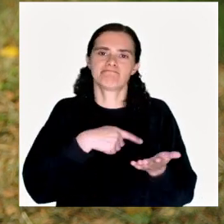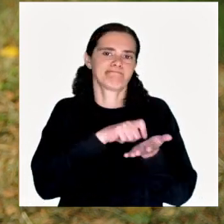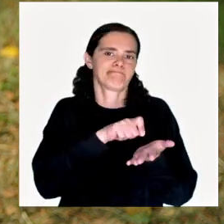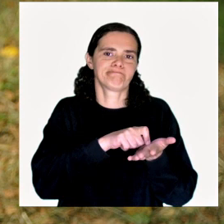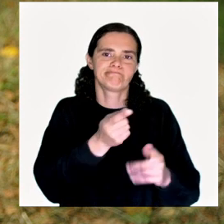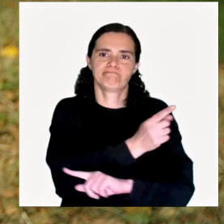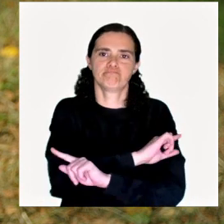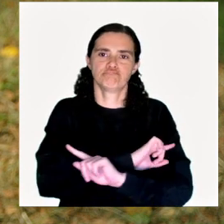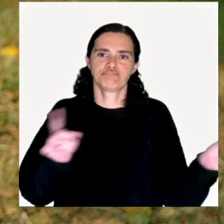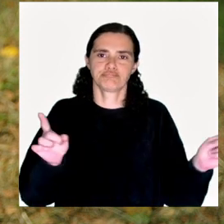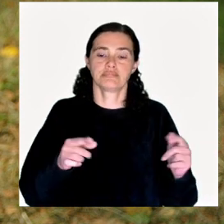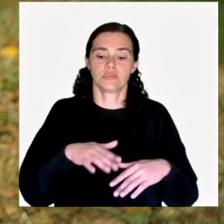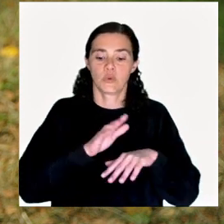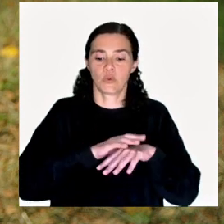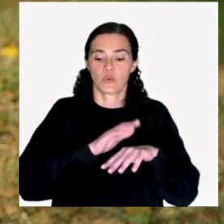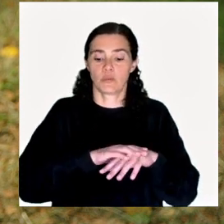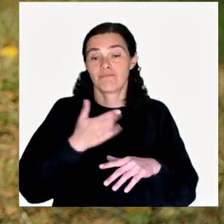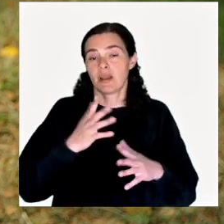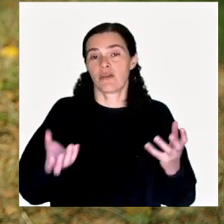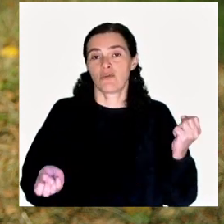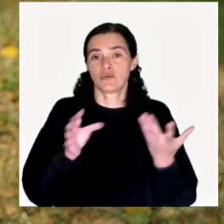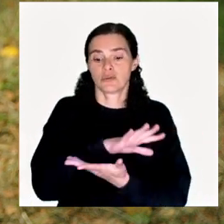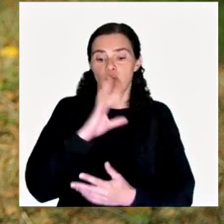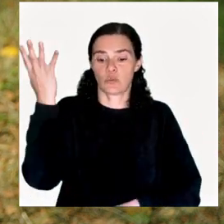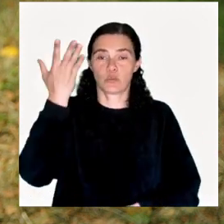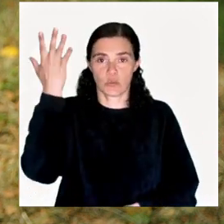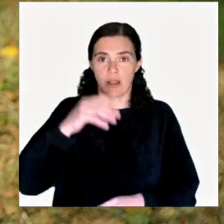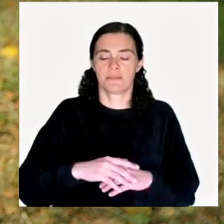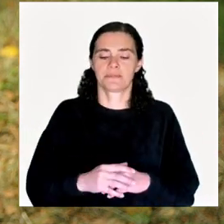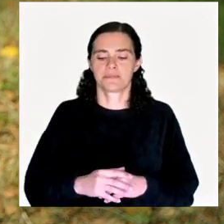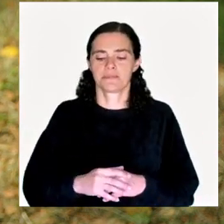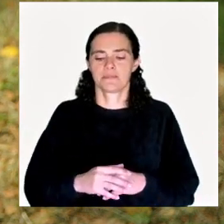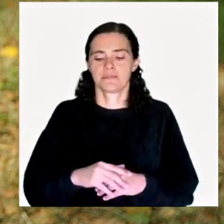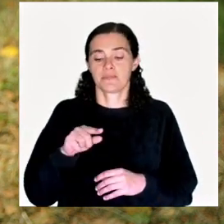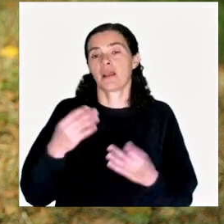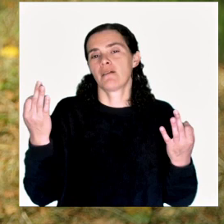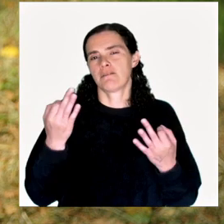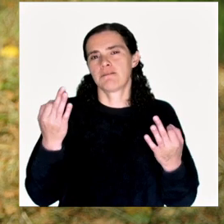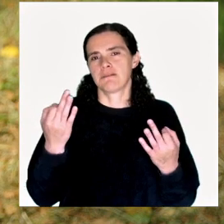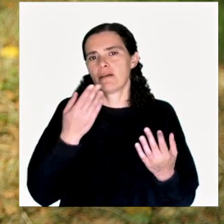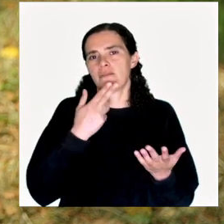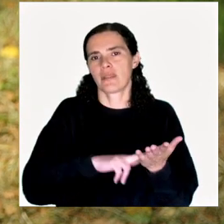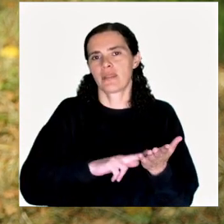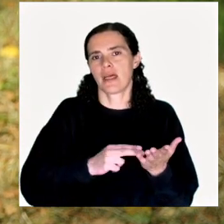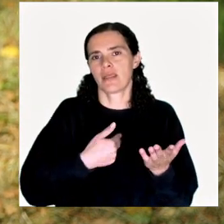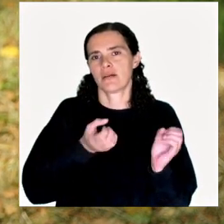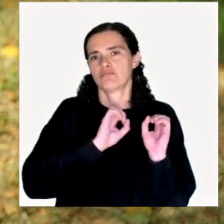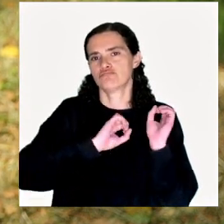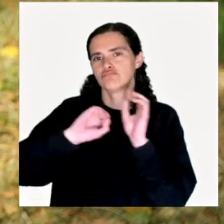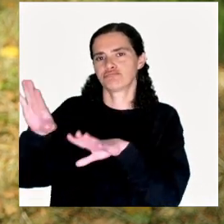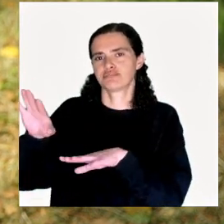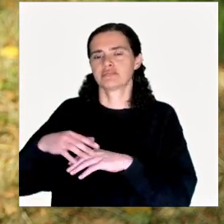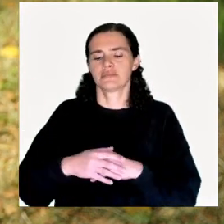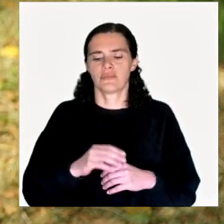forbidden to write due to the Cultural Revolution. And he was actually